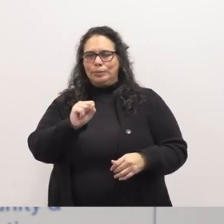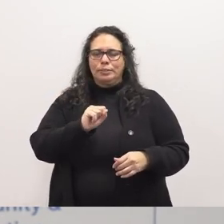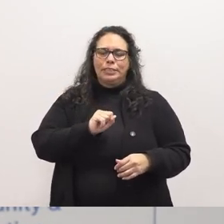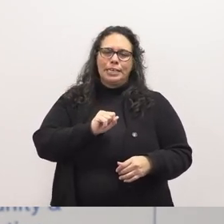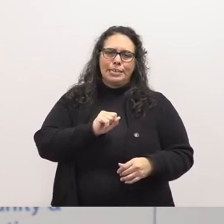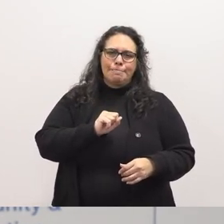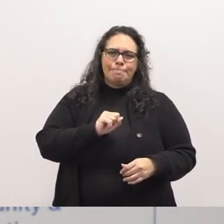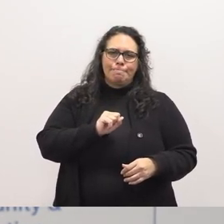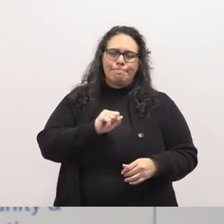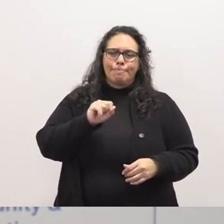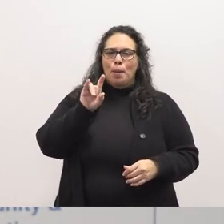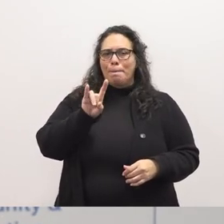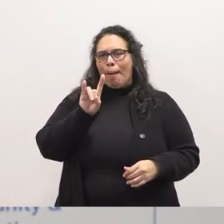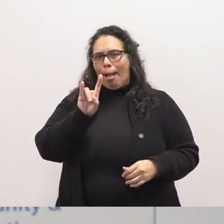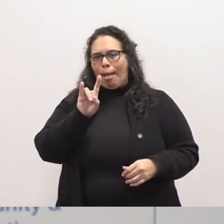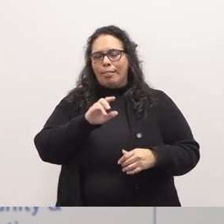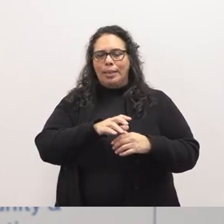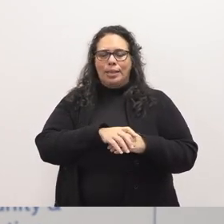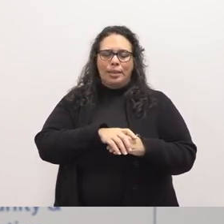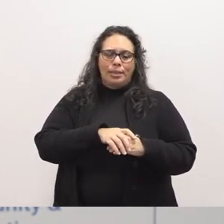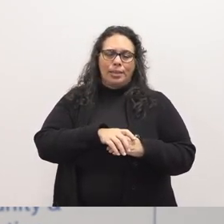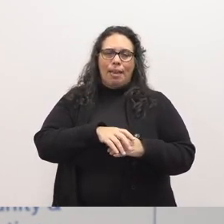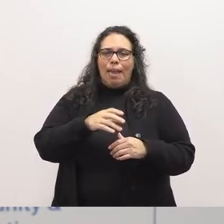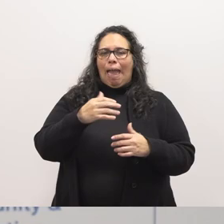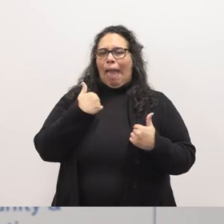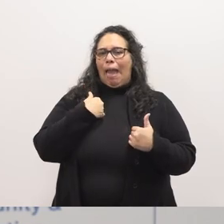Lakewood High School, Poly, and Cabrillo offer ROTC.